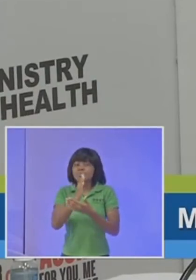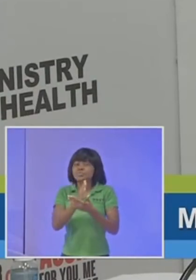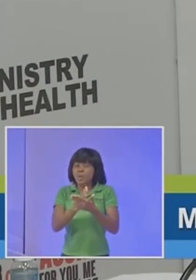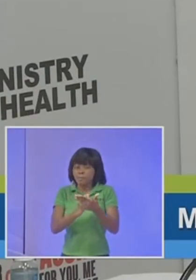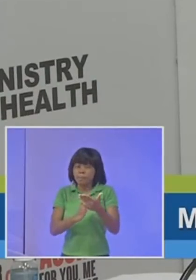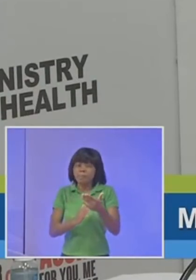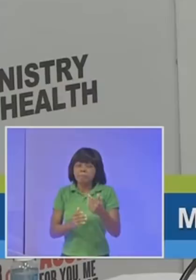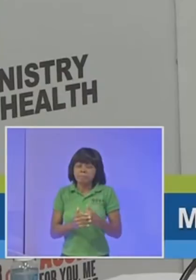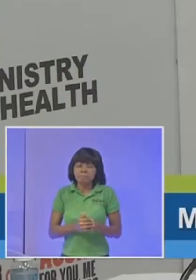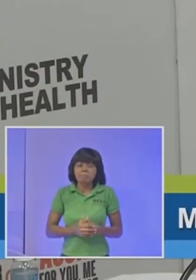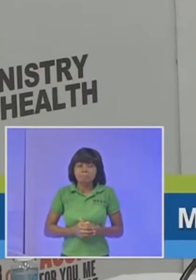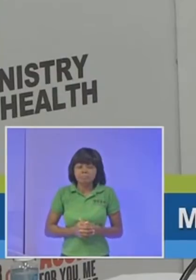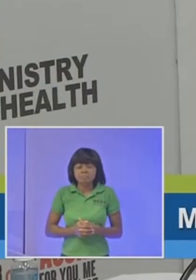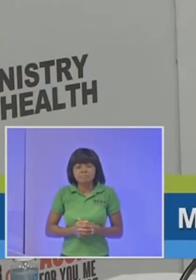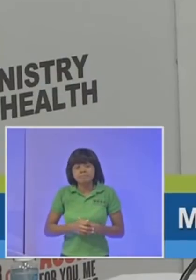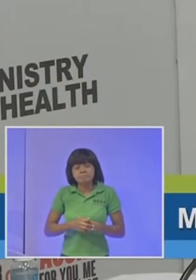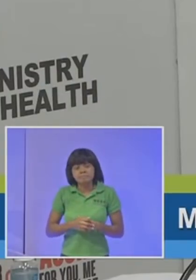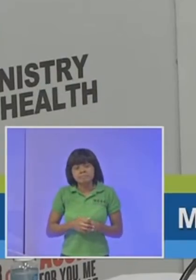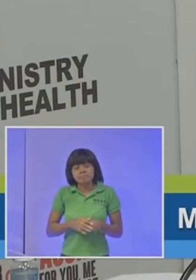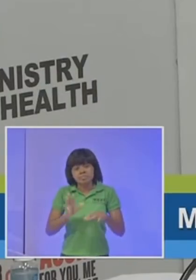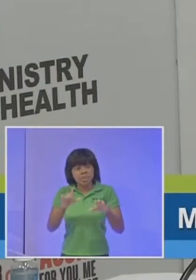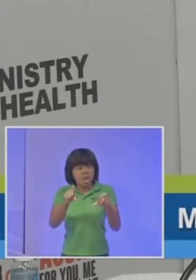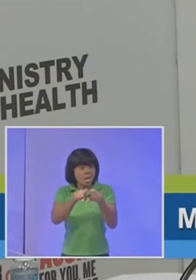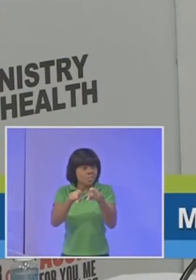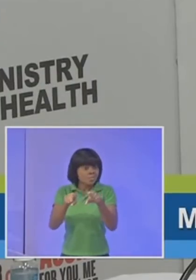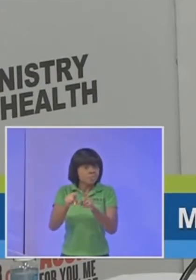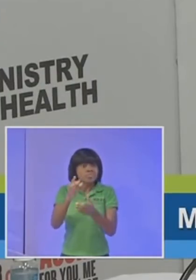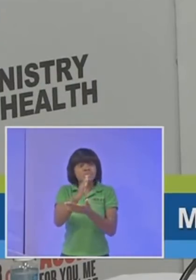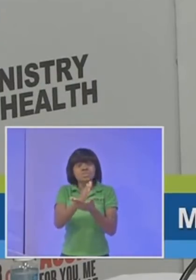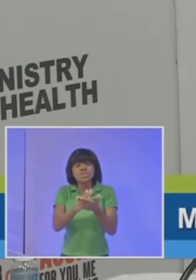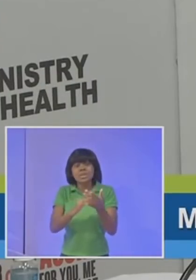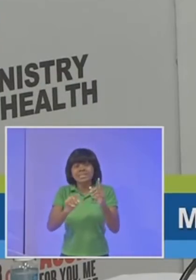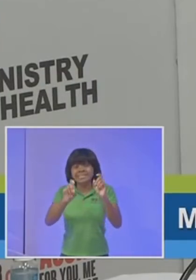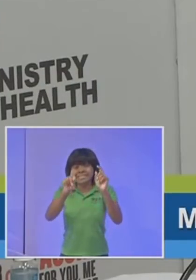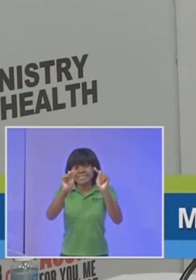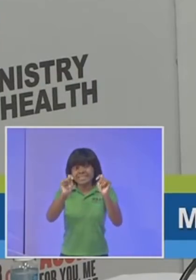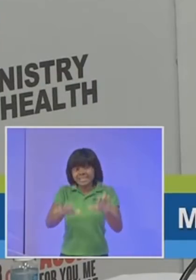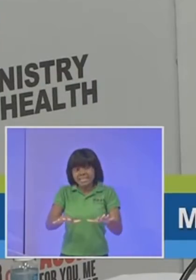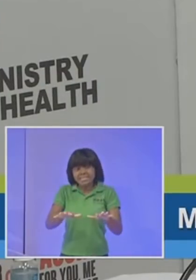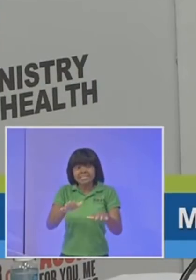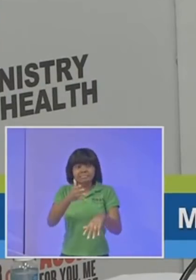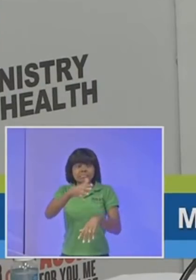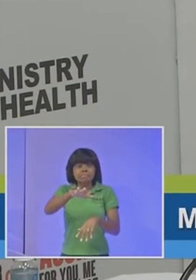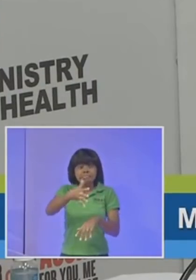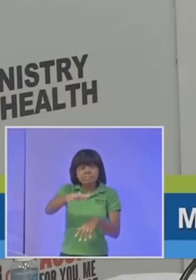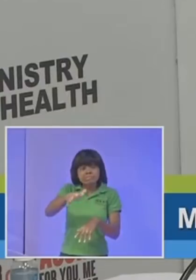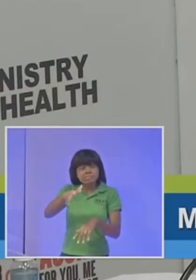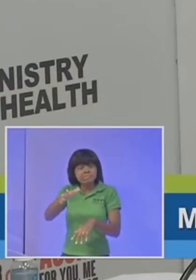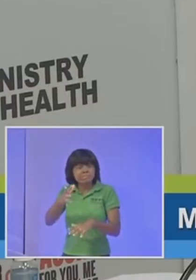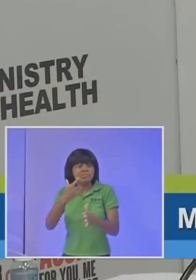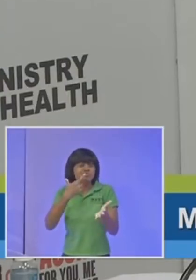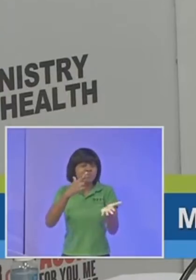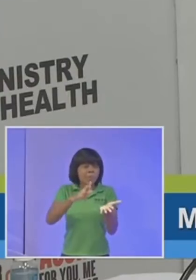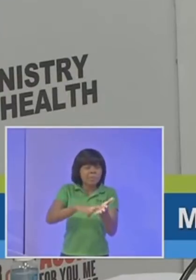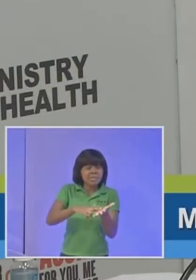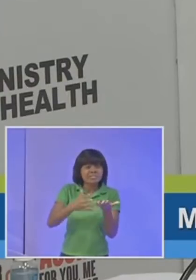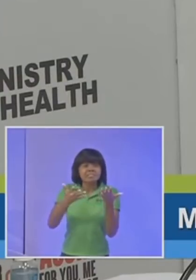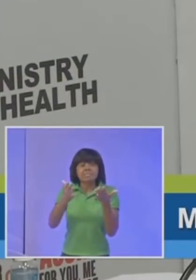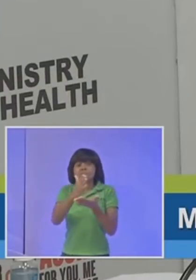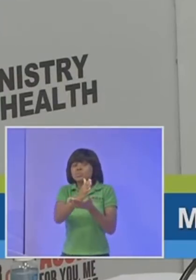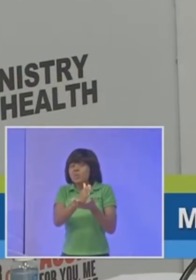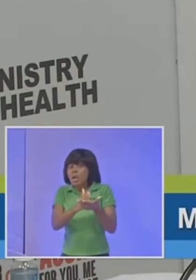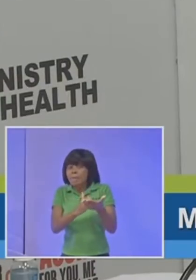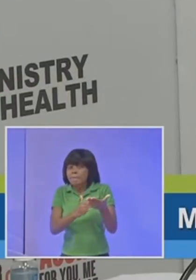just to add, in terms of the sensitivity and the specificity, the recent research has suggested that on the face of Omicron, in